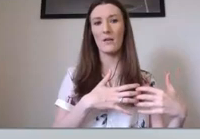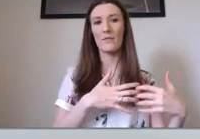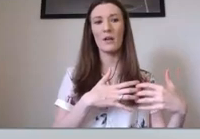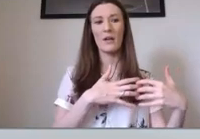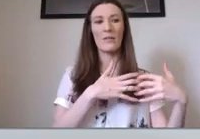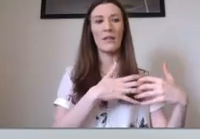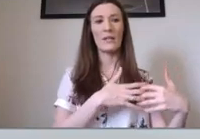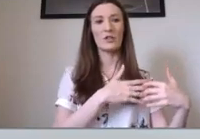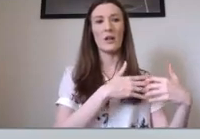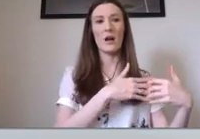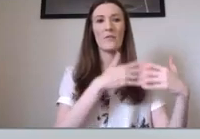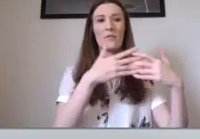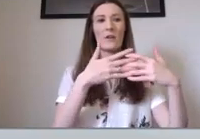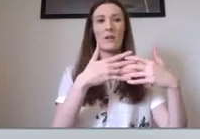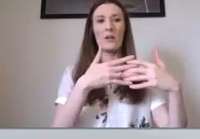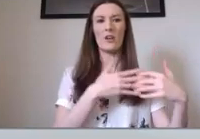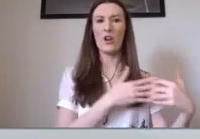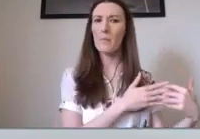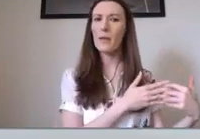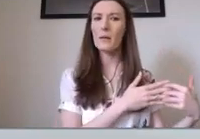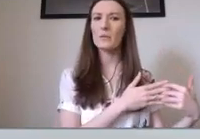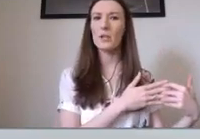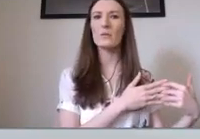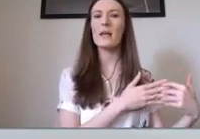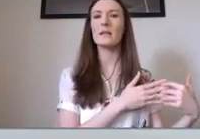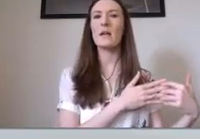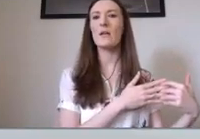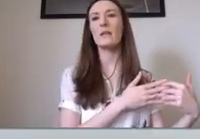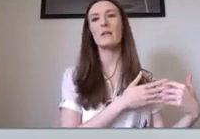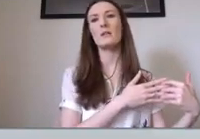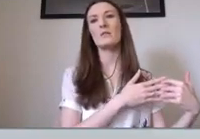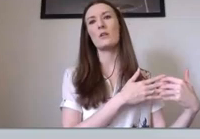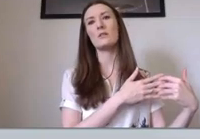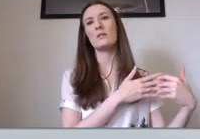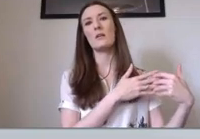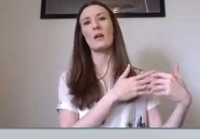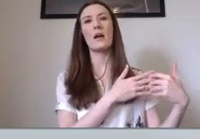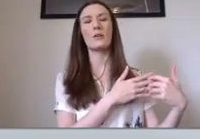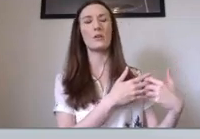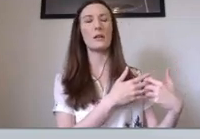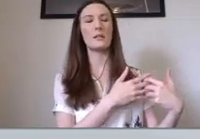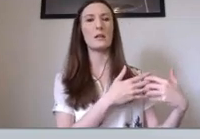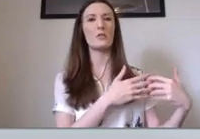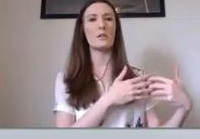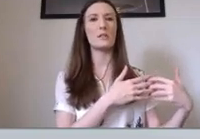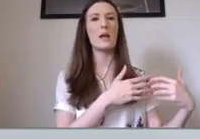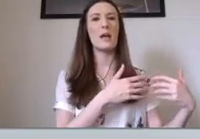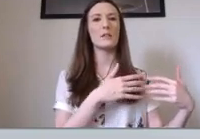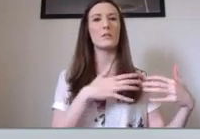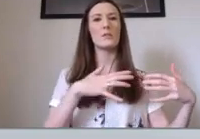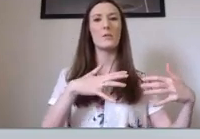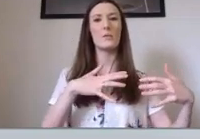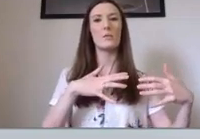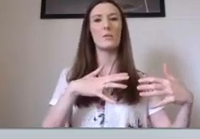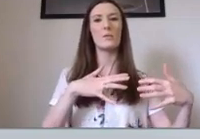because of the history of not being able to use ASL in the 1800s and early 1900s.